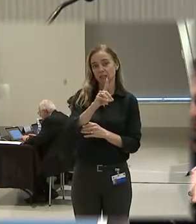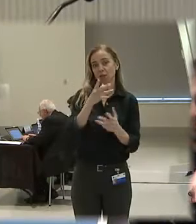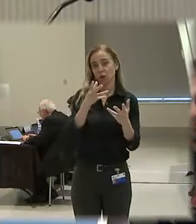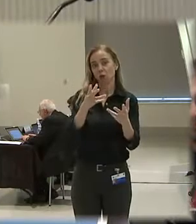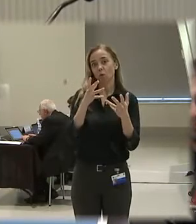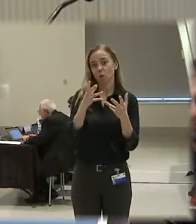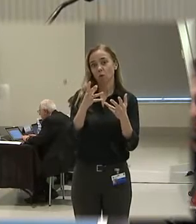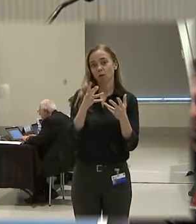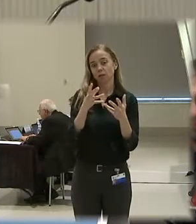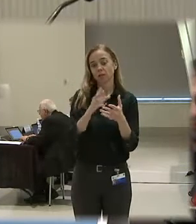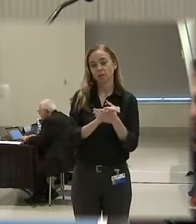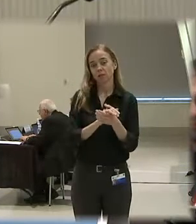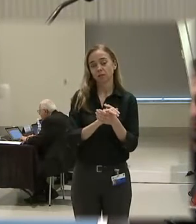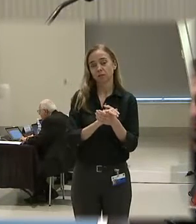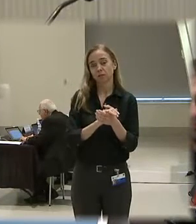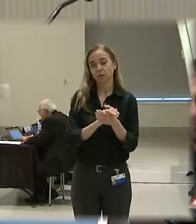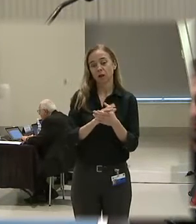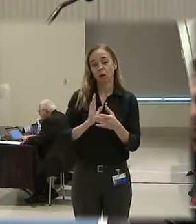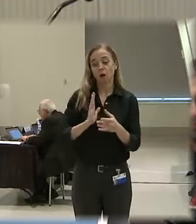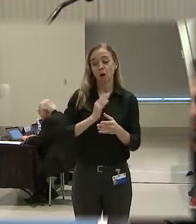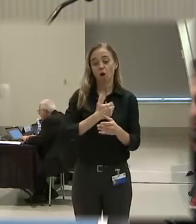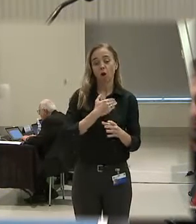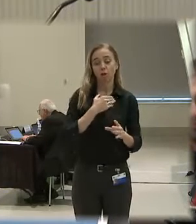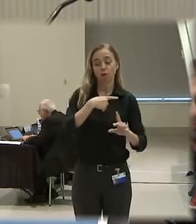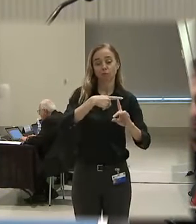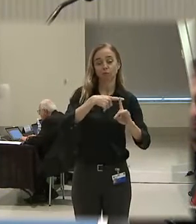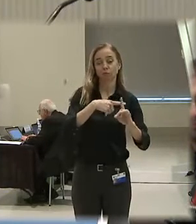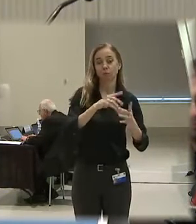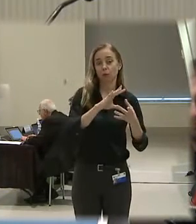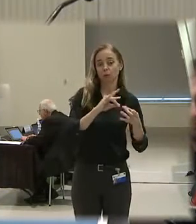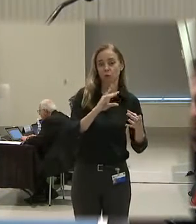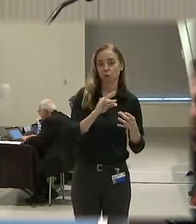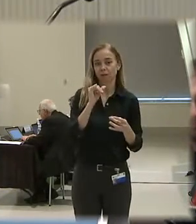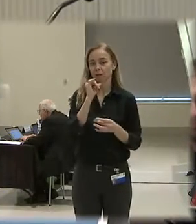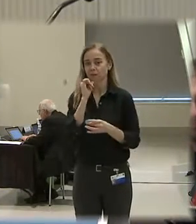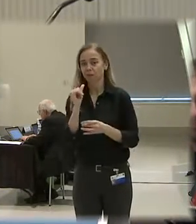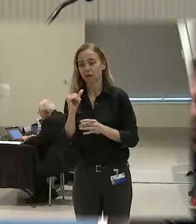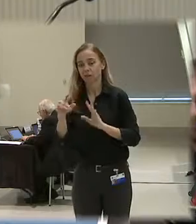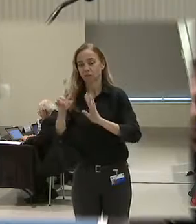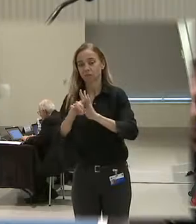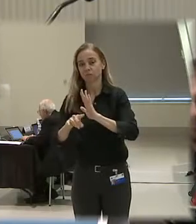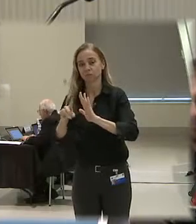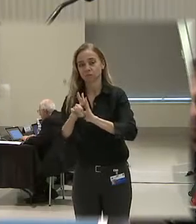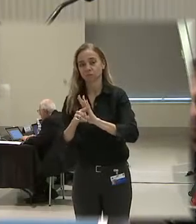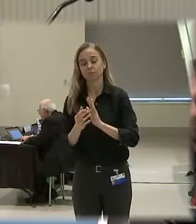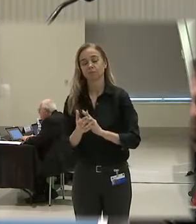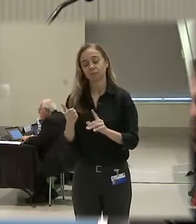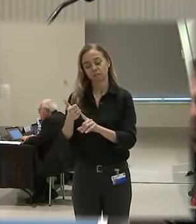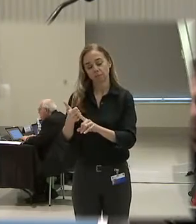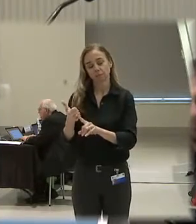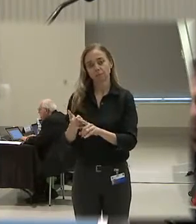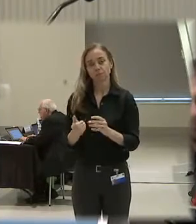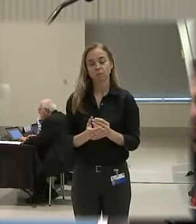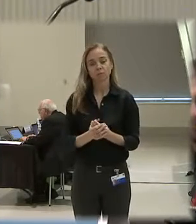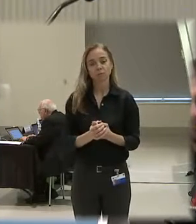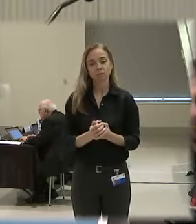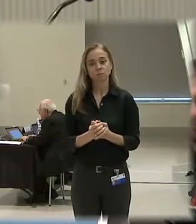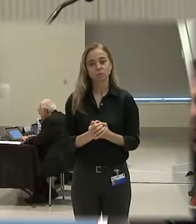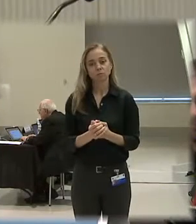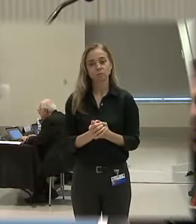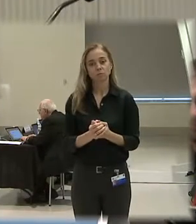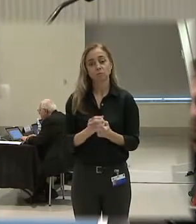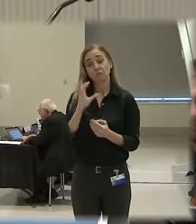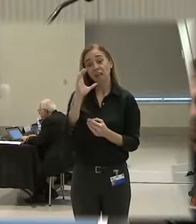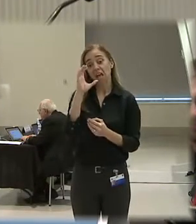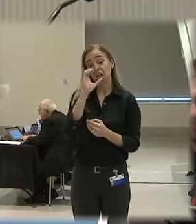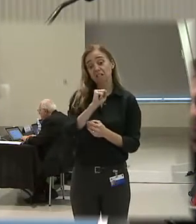be the story, not the operations or the Charlotte-Mecklenburg Police Department in itself. With an